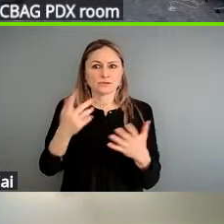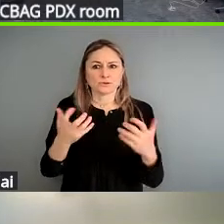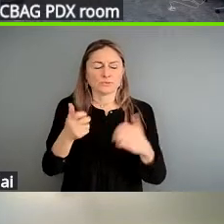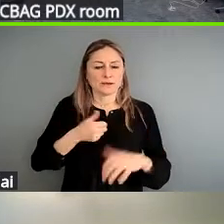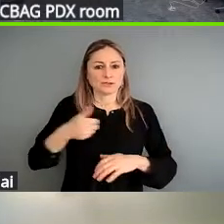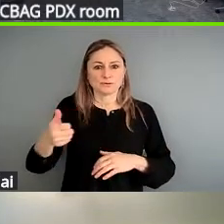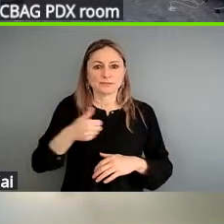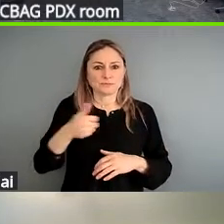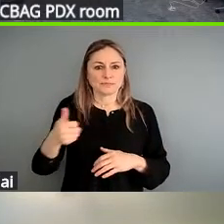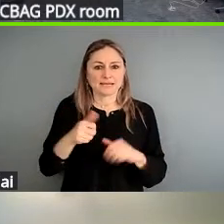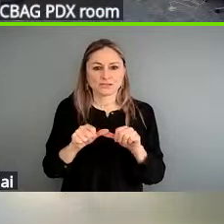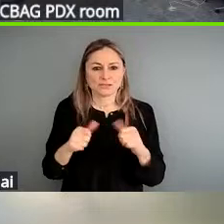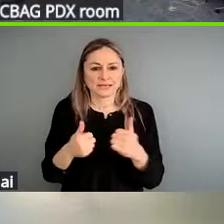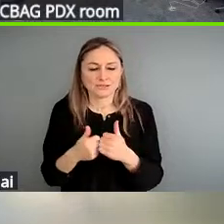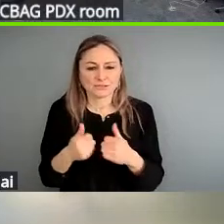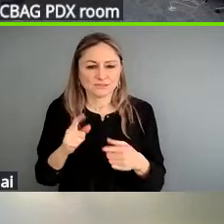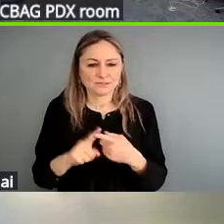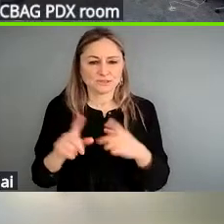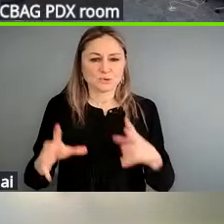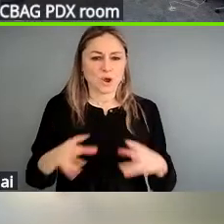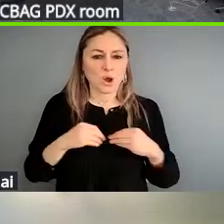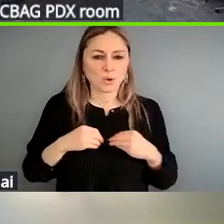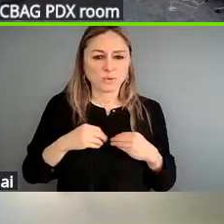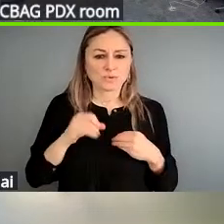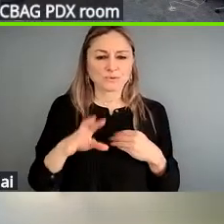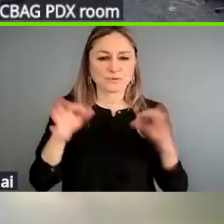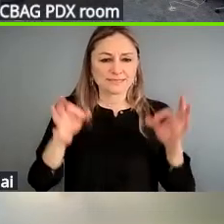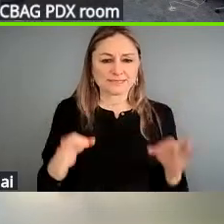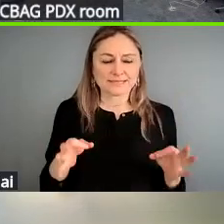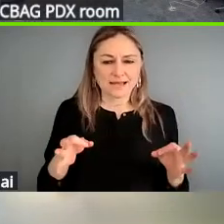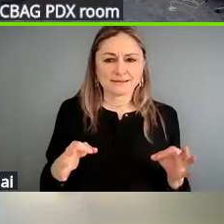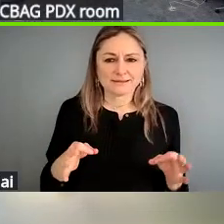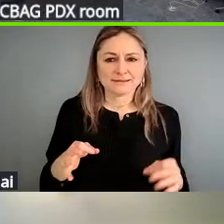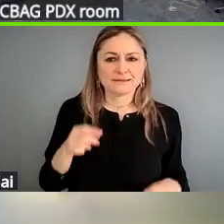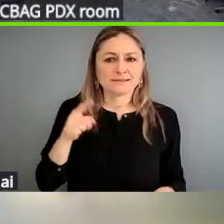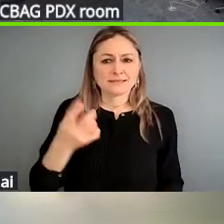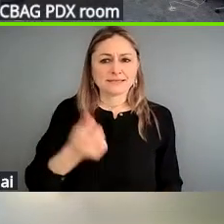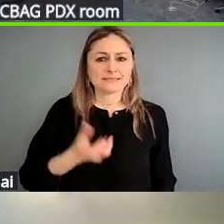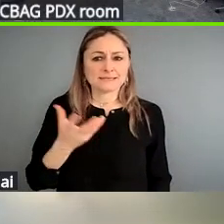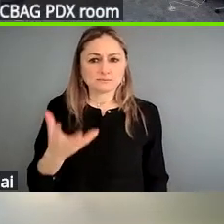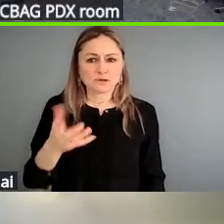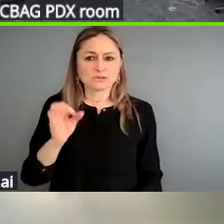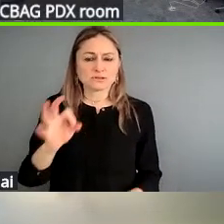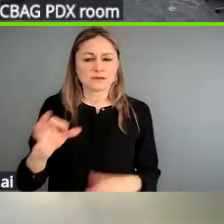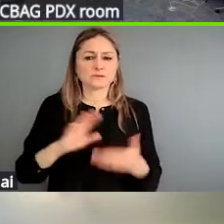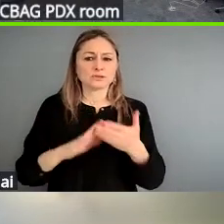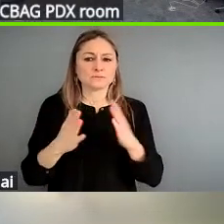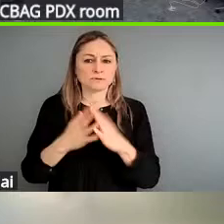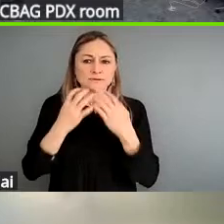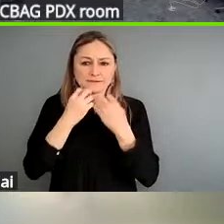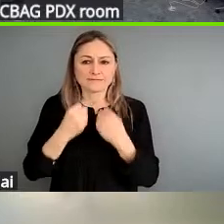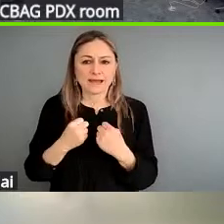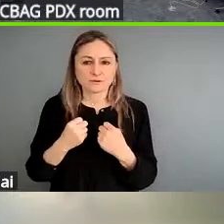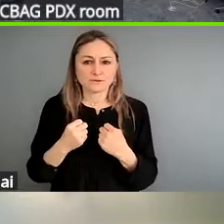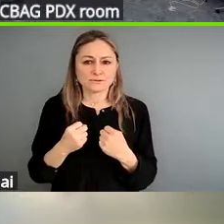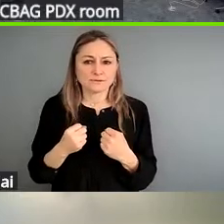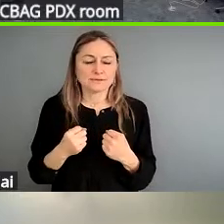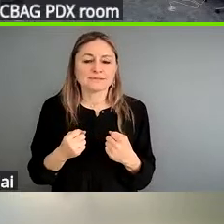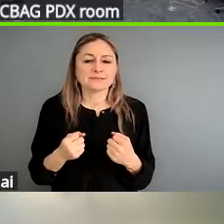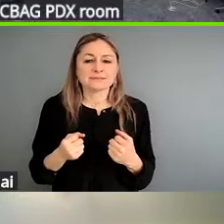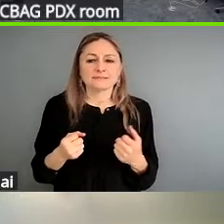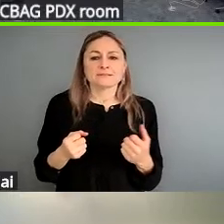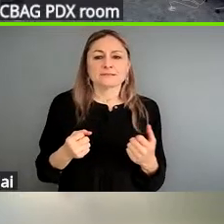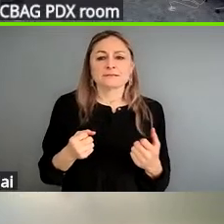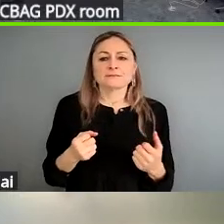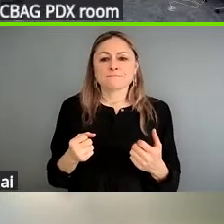agencies to own or dictate, because this is an expression of community values. And so I think